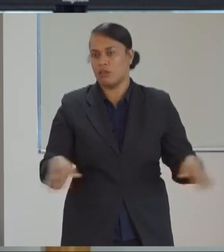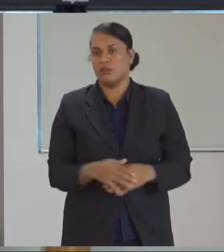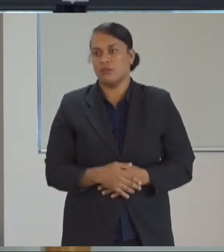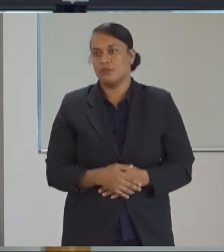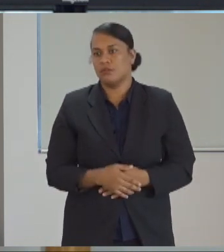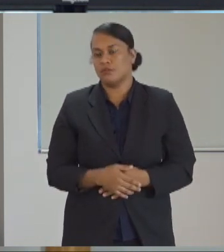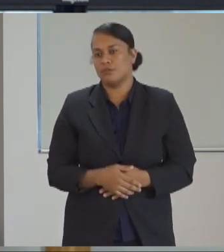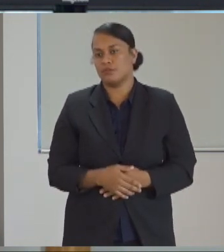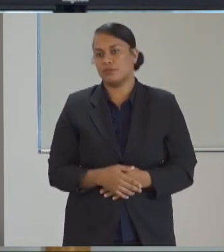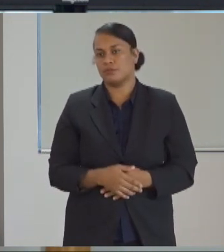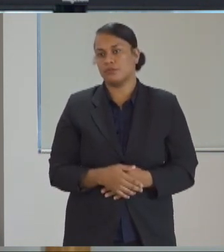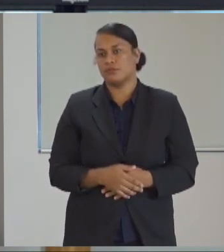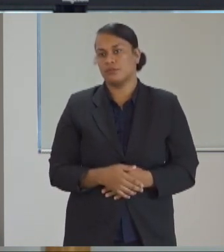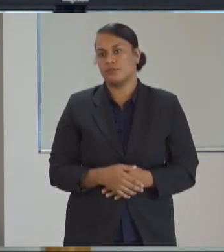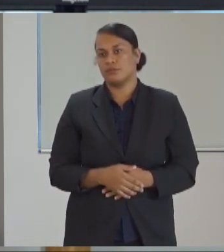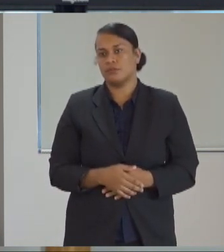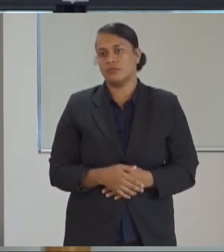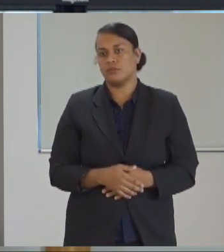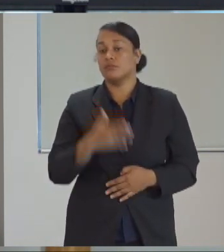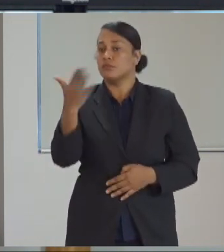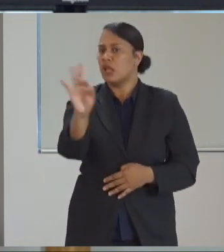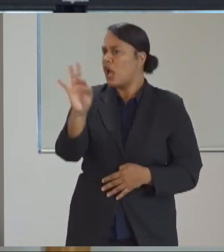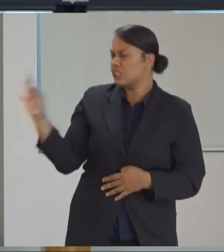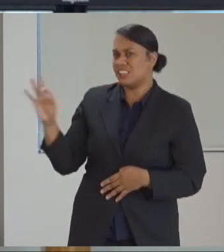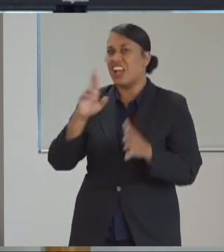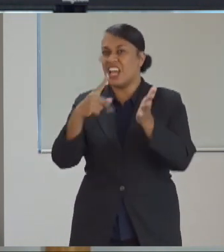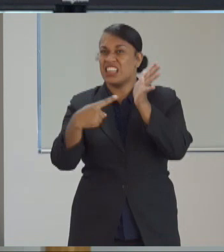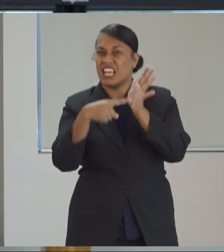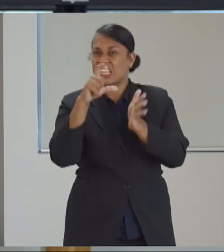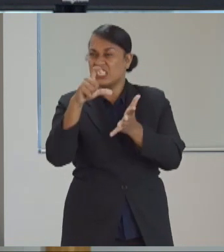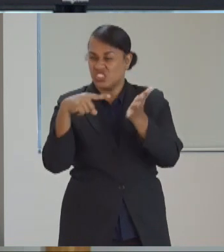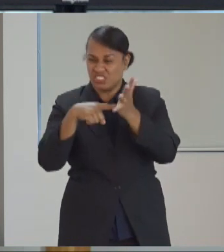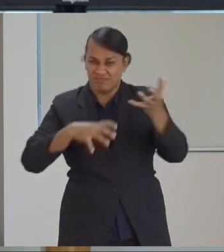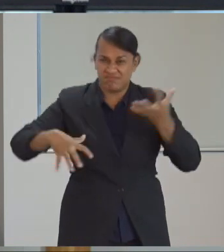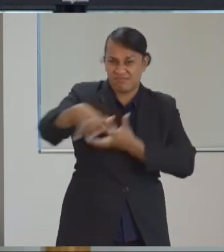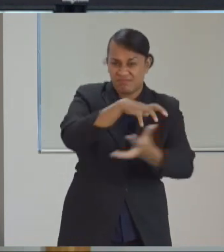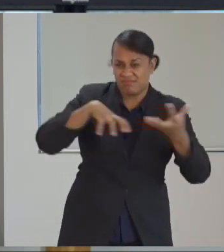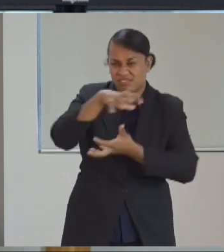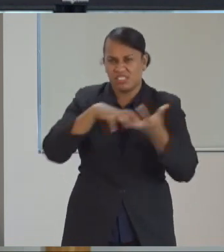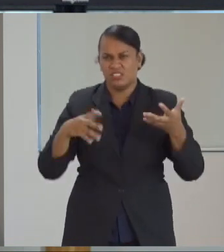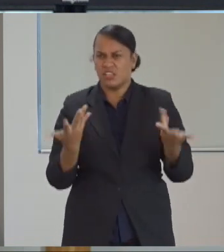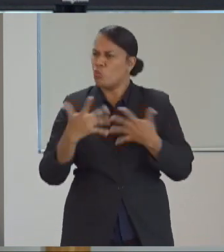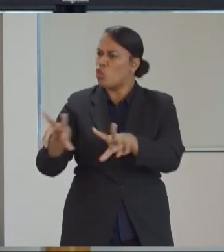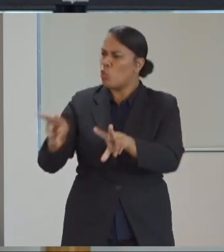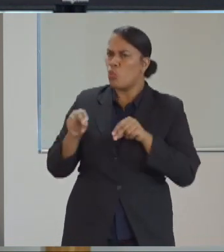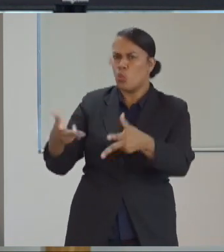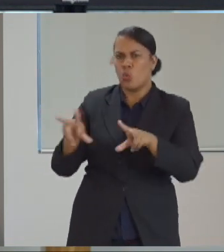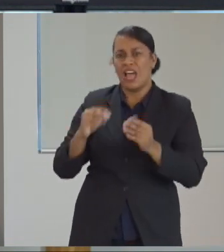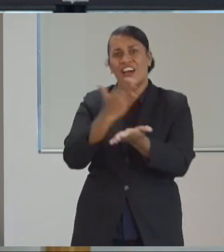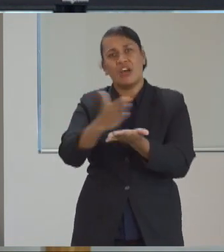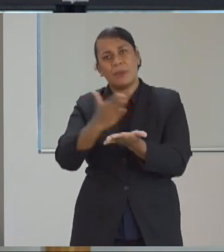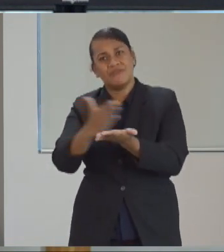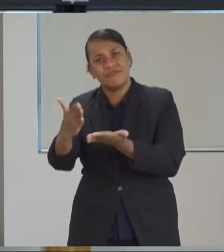So just in terms of TC Herald withdrawal from FNPF, I understand that it was earlier announced